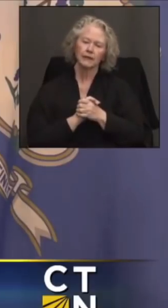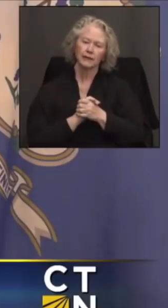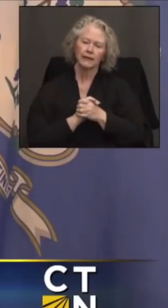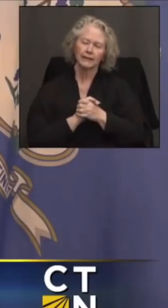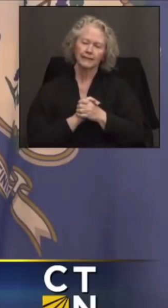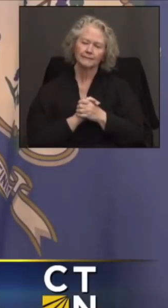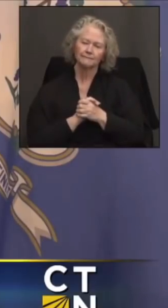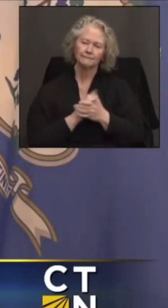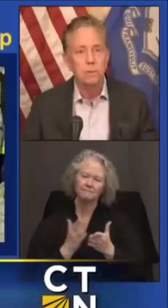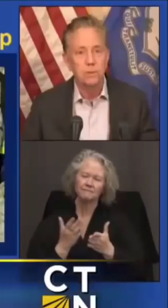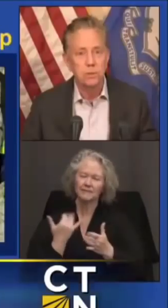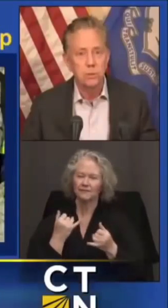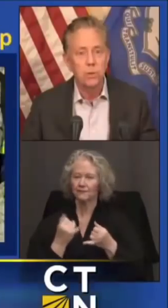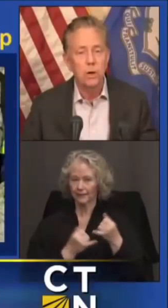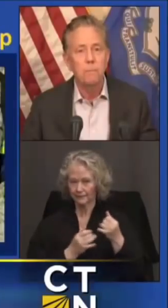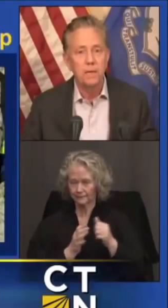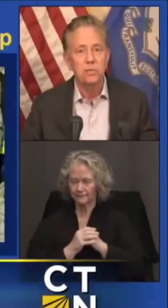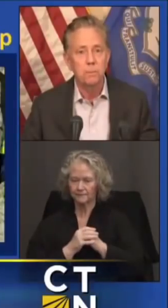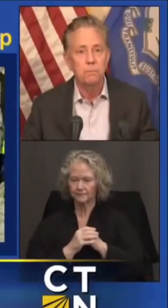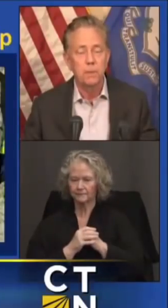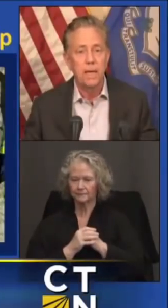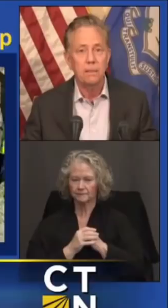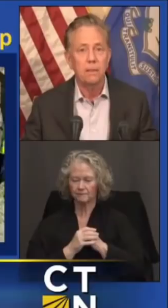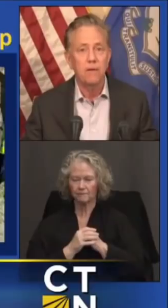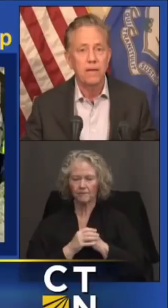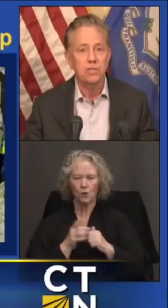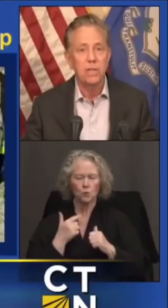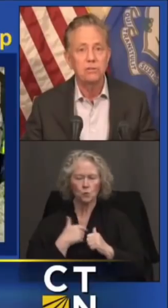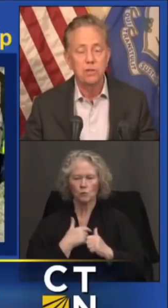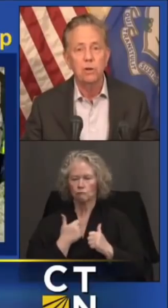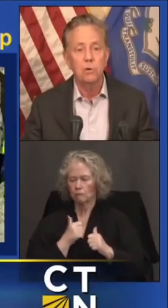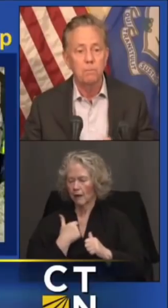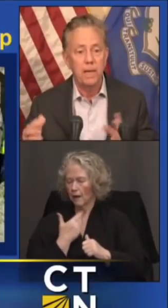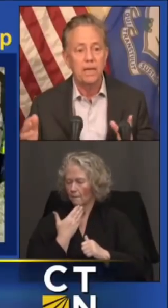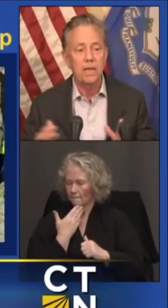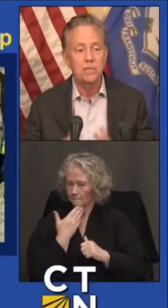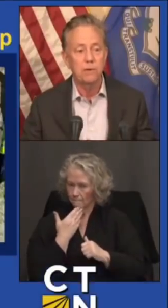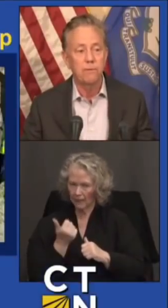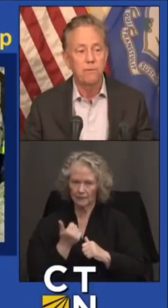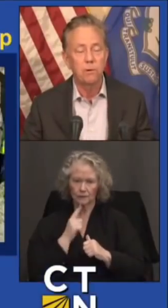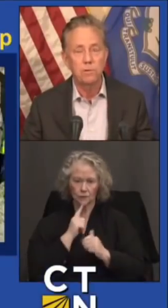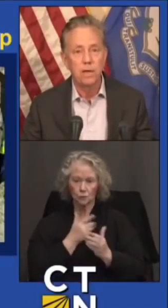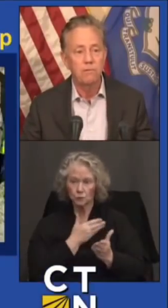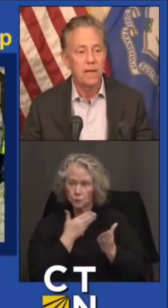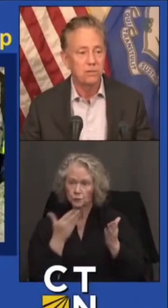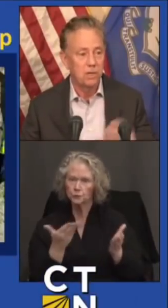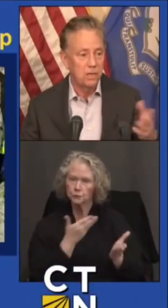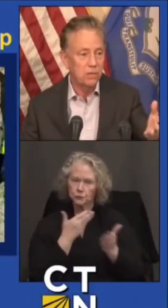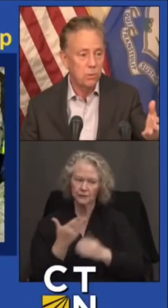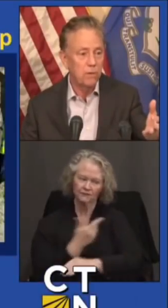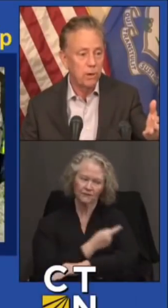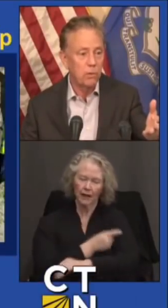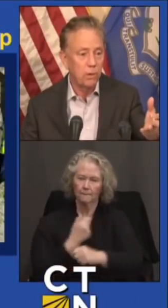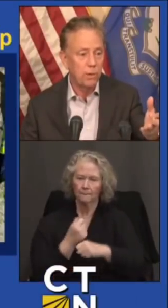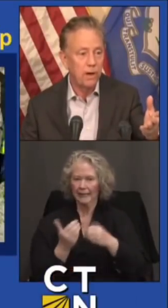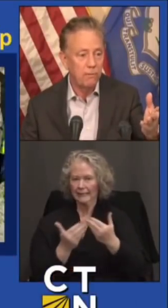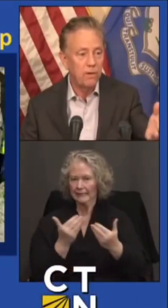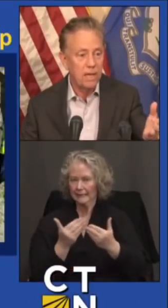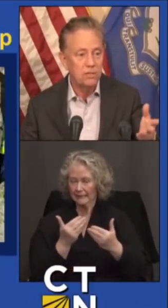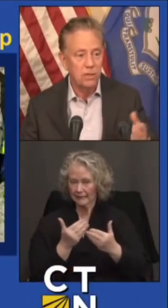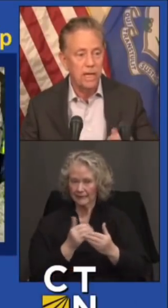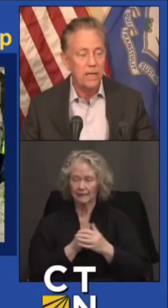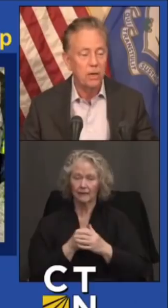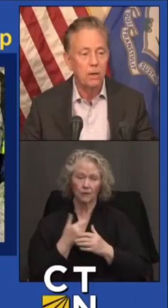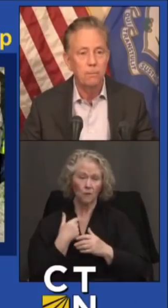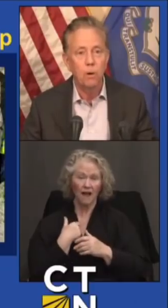I'll end where we started. We're doing our best to get the vaccine to you and make it easier for folks to get vaccinated. These are one of our 35